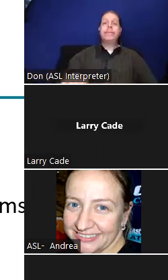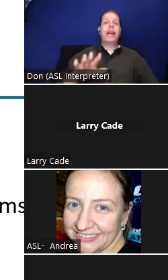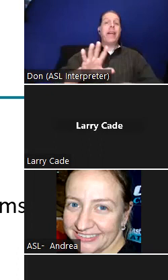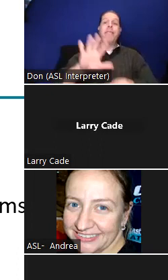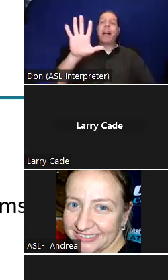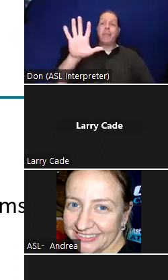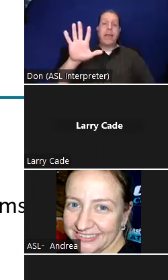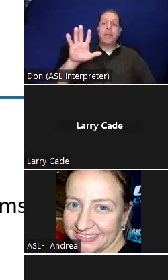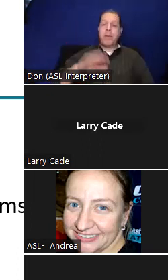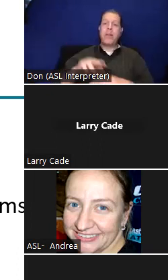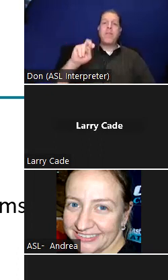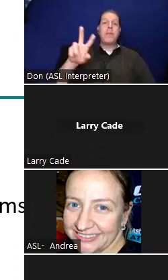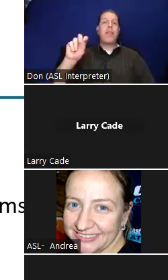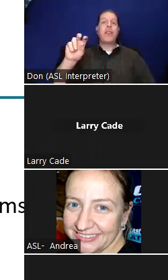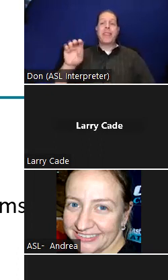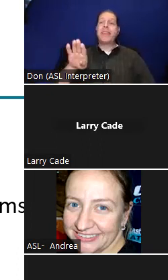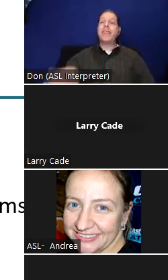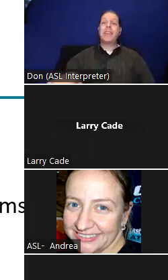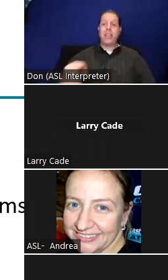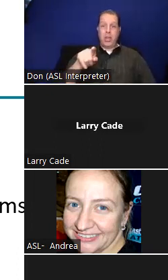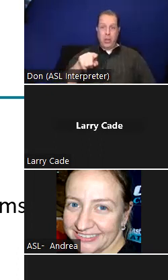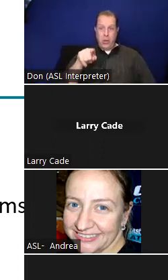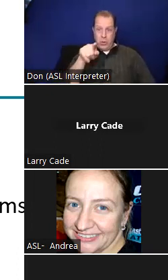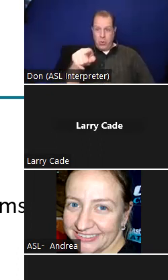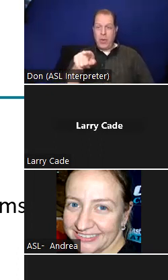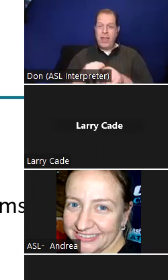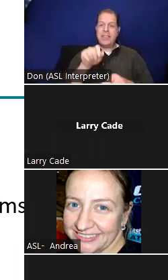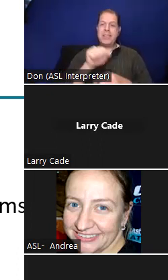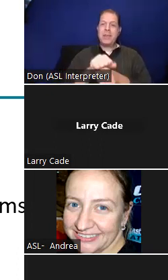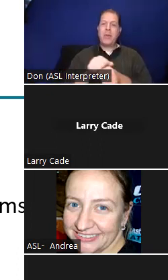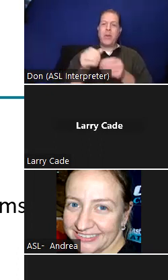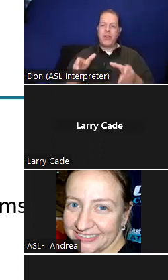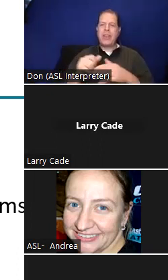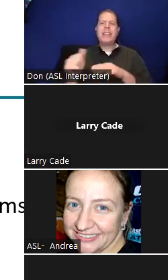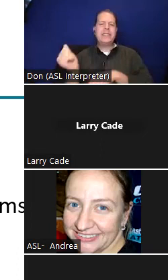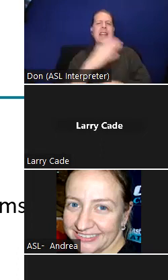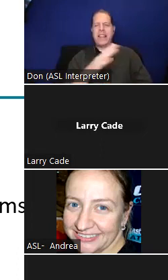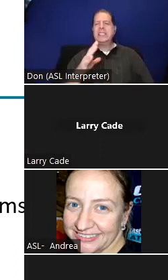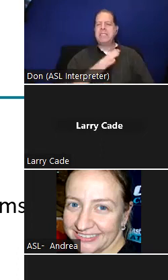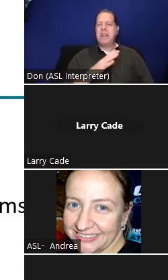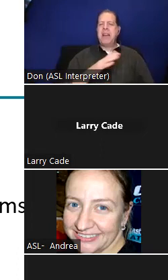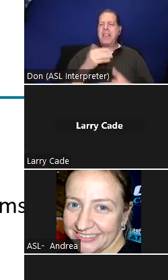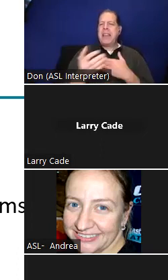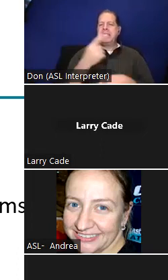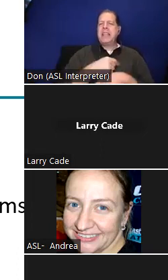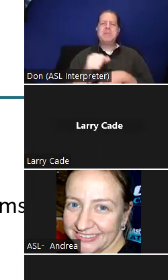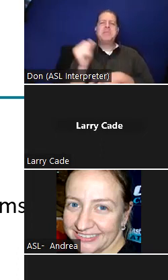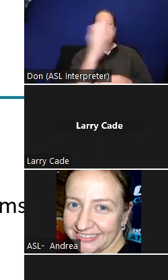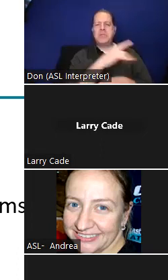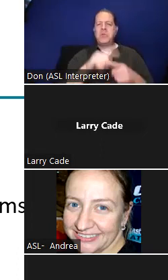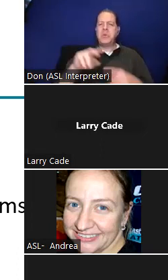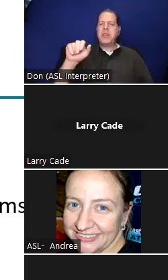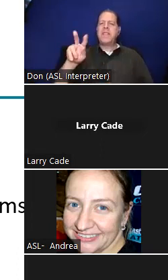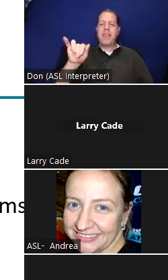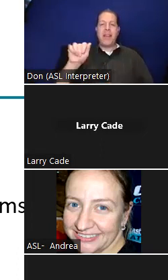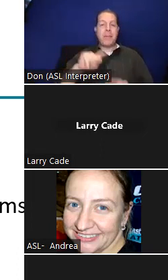on November 30th, you as the employer can certainly submit that to Navia still the following day. But you